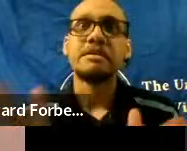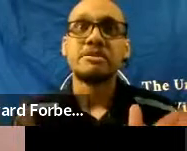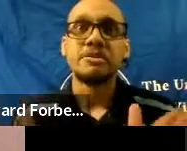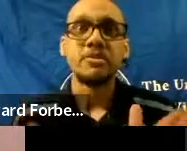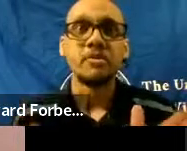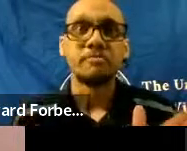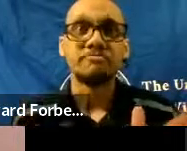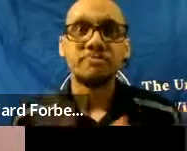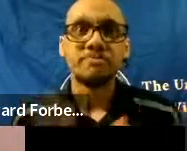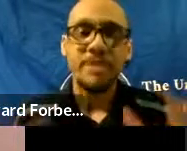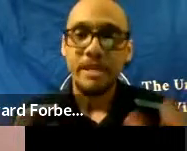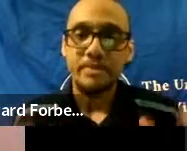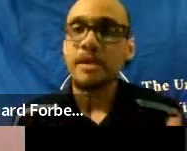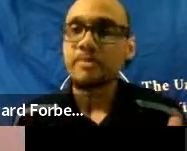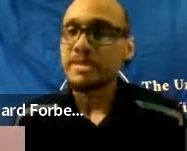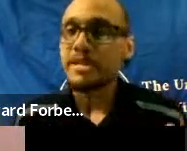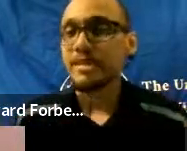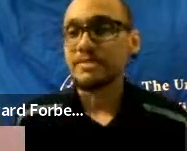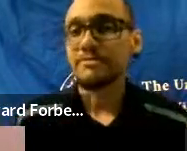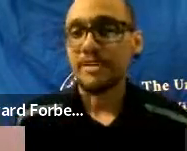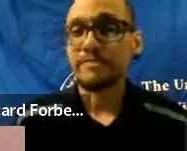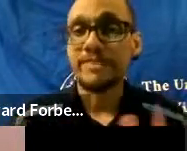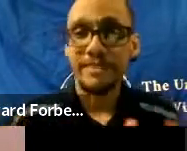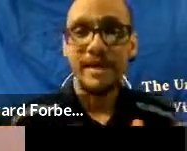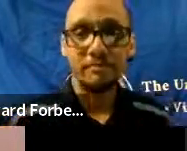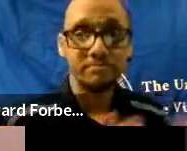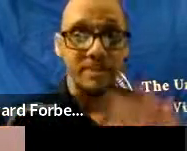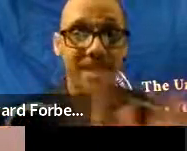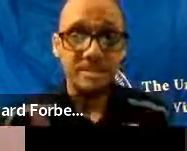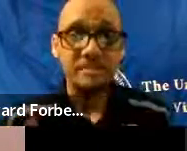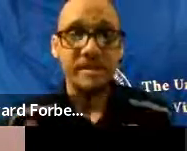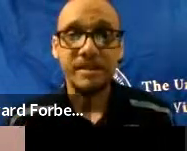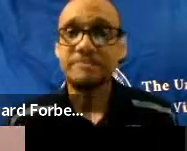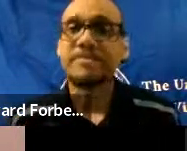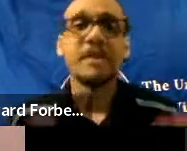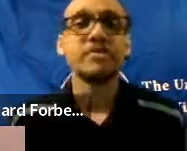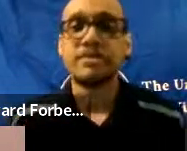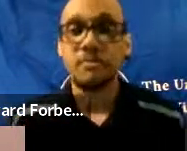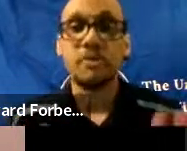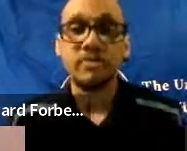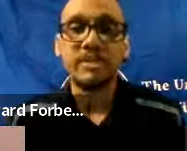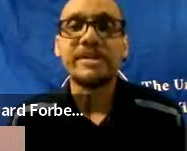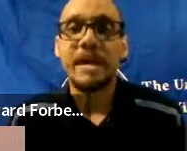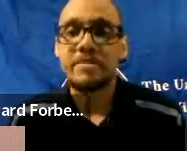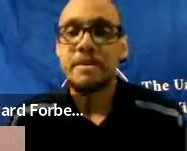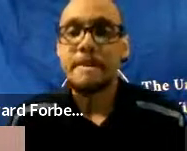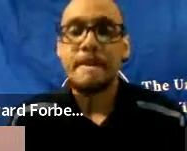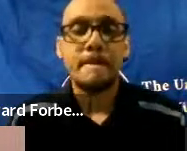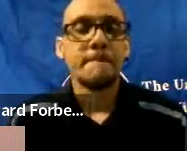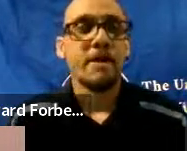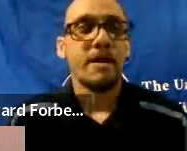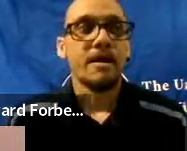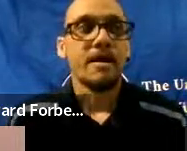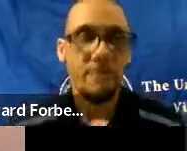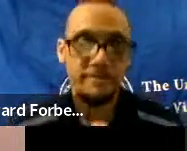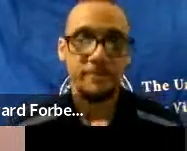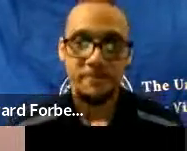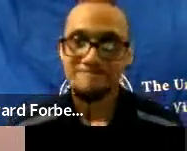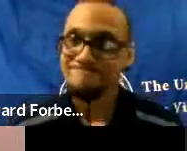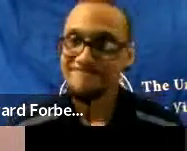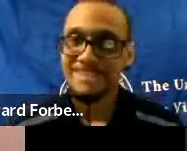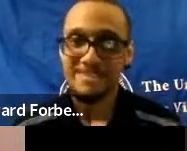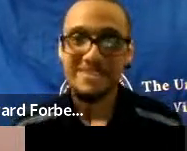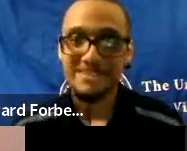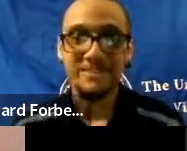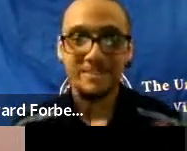that, being able to communicate science effectively at that age in my life, that was what really got me.